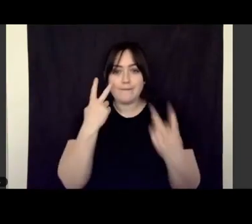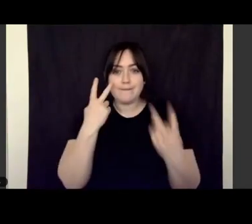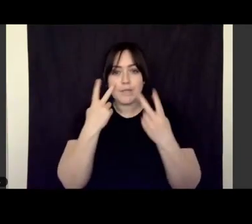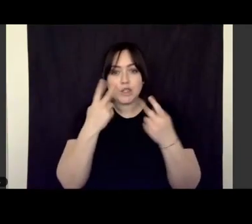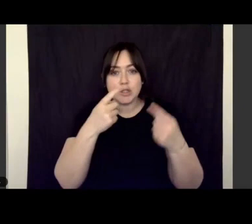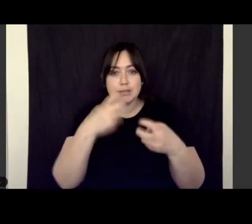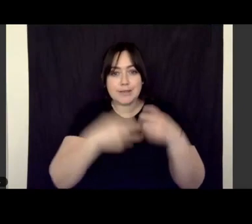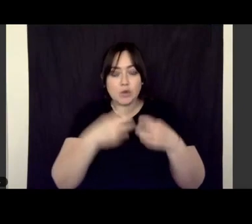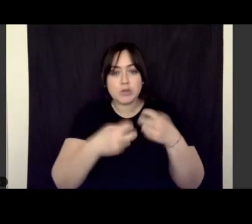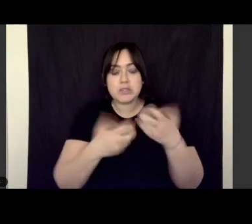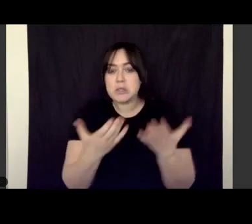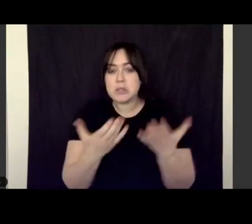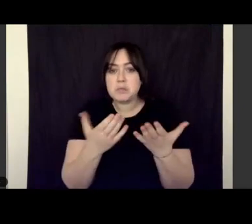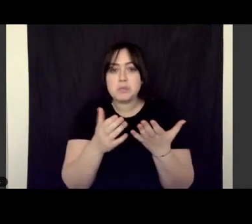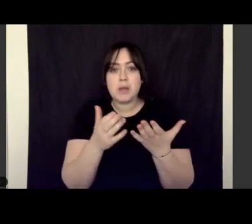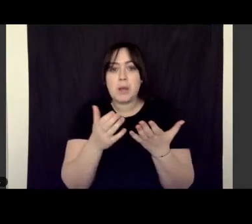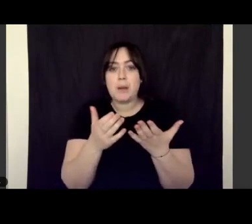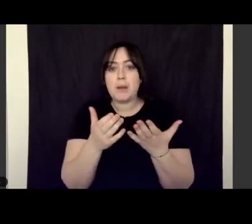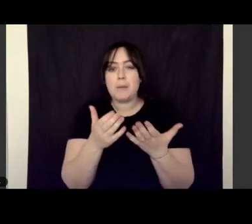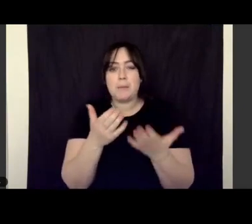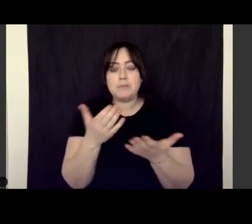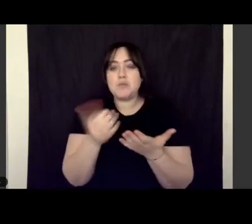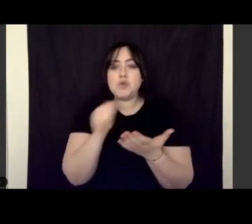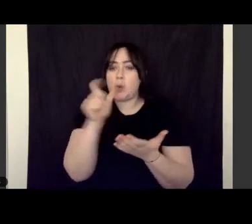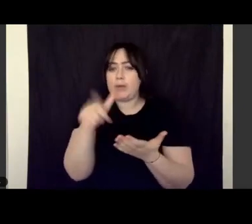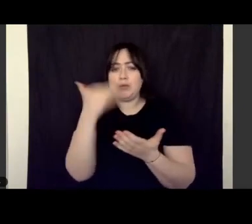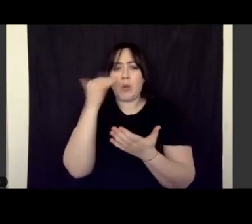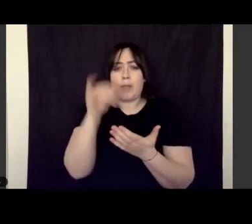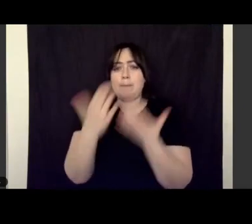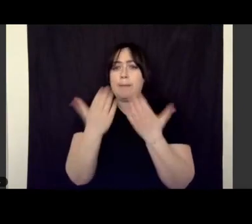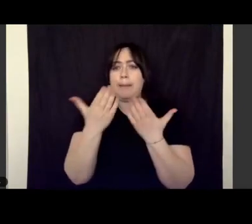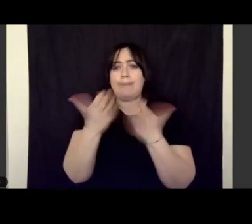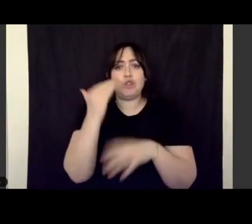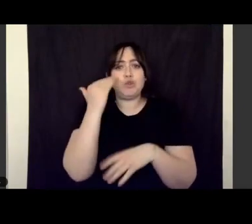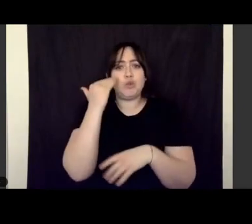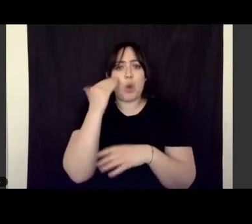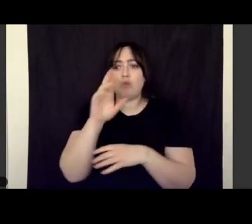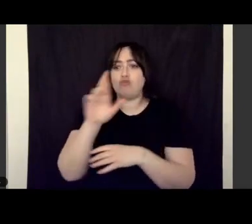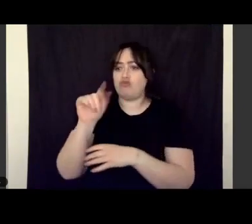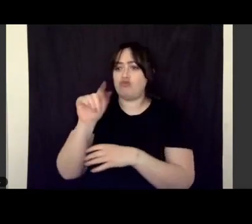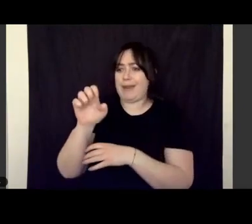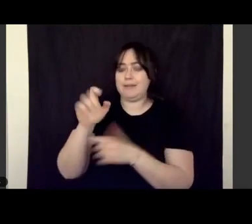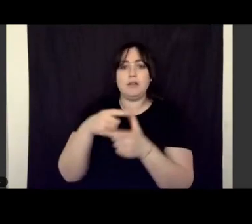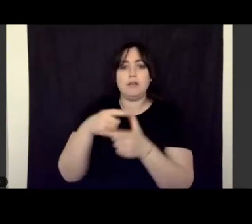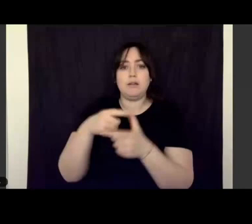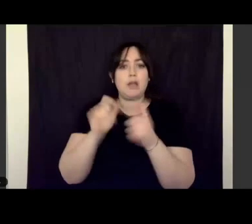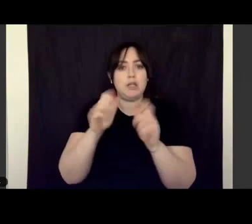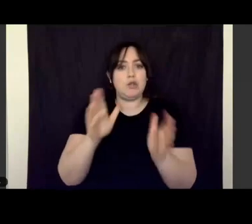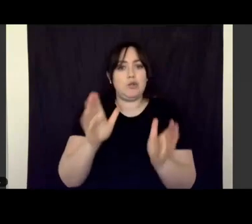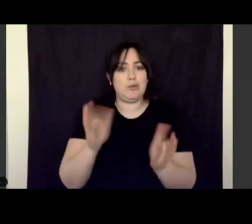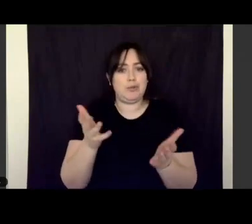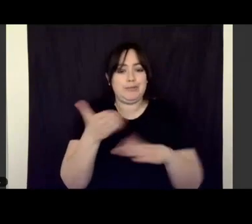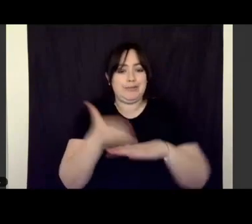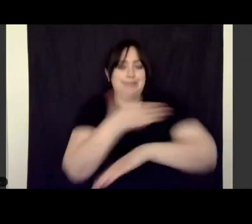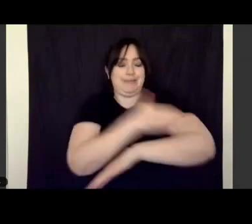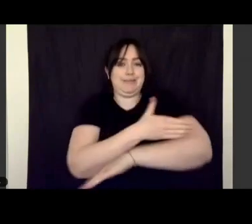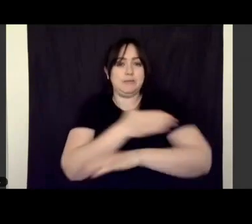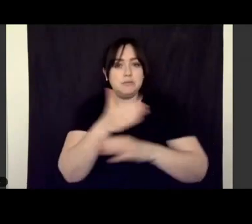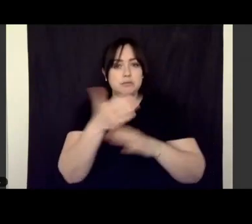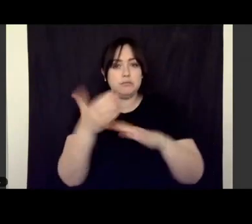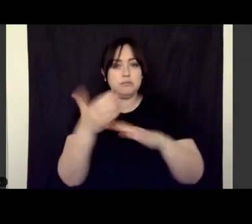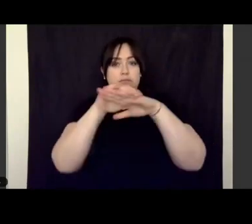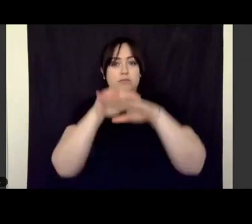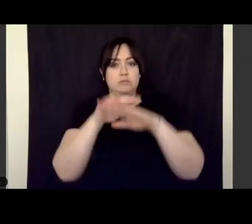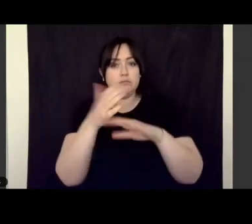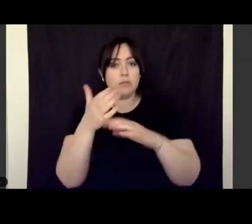to particularly beef up the supplies and my ability to address the issues having to do with vision